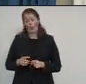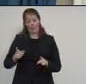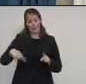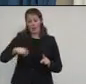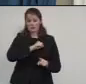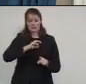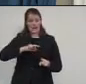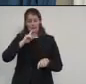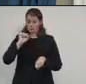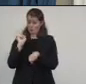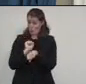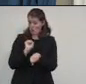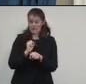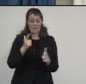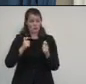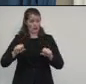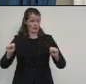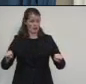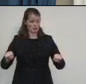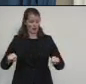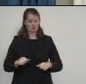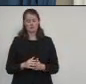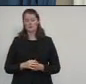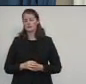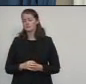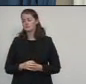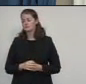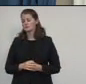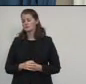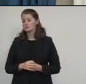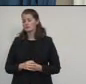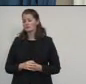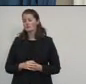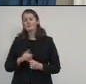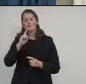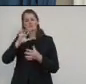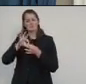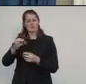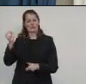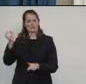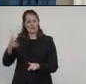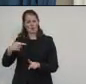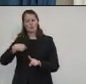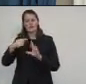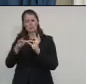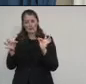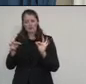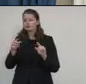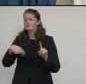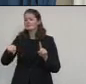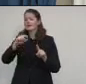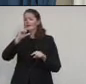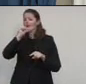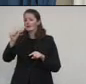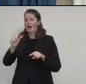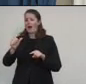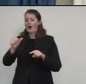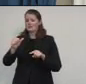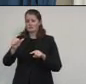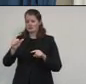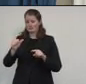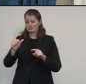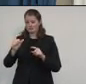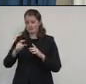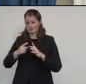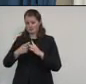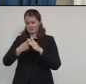practices. And we'll continue to do that. That's the idea behind the pact. It's not to coordinate some massive effort. We're not becoming